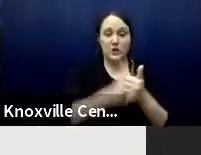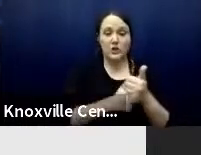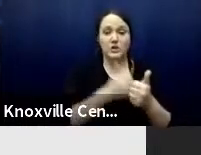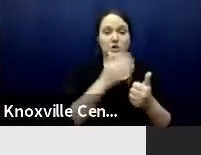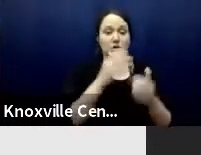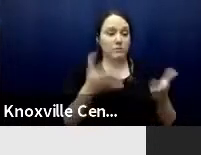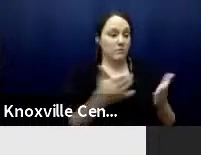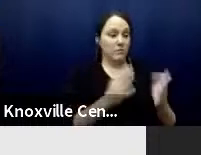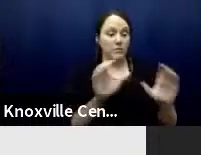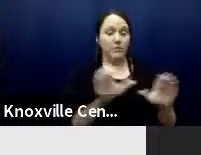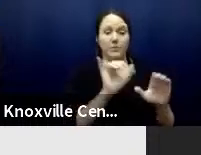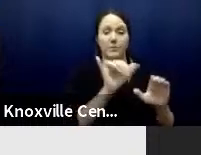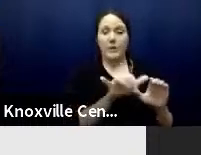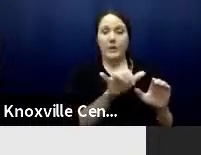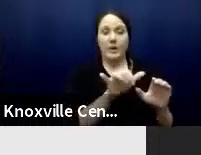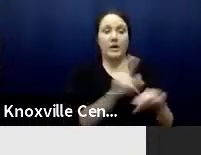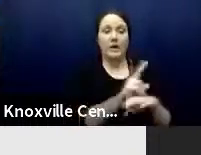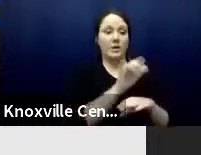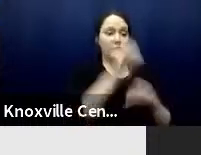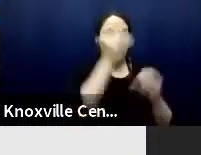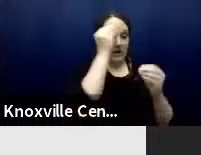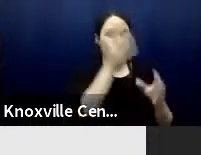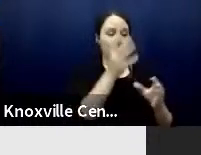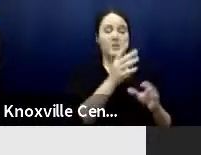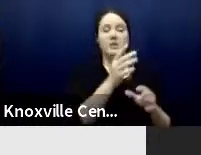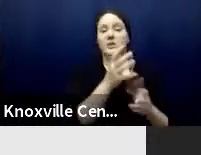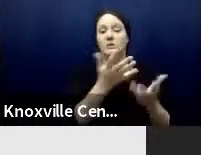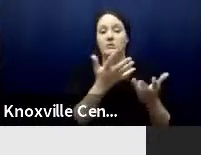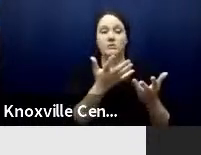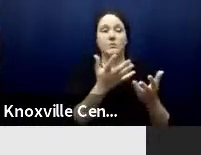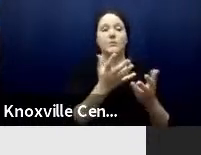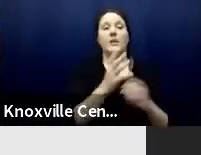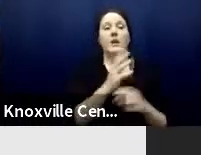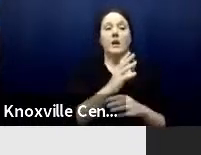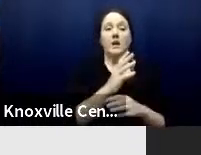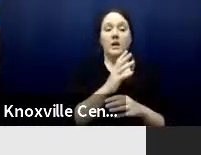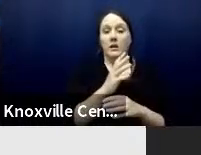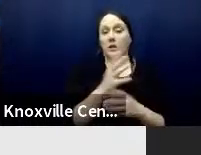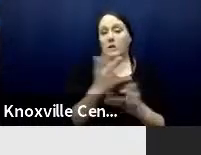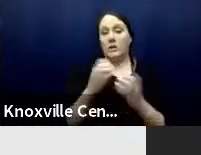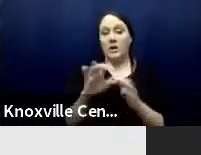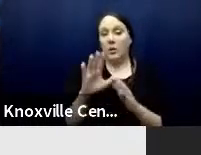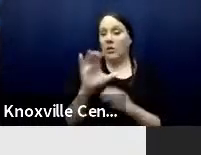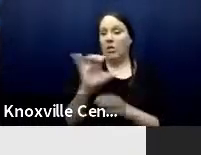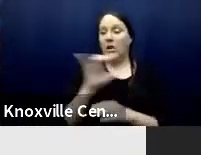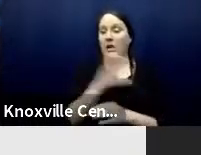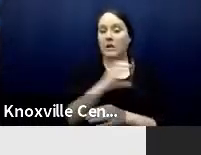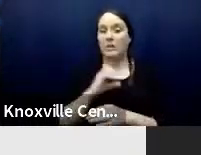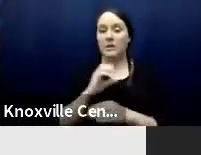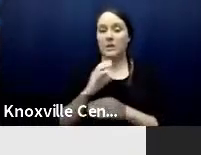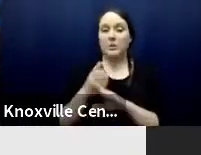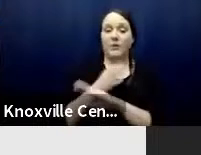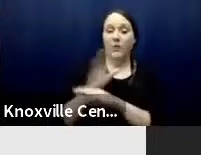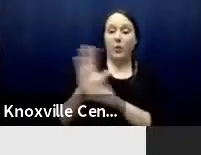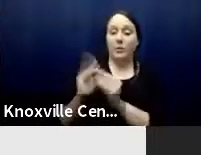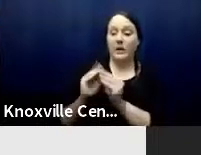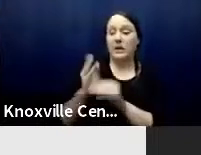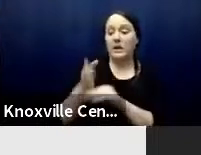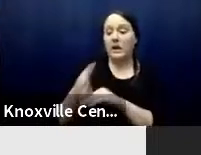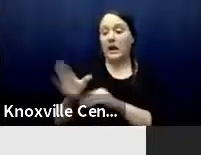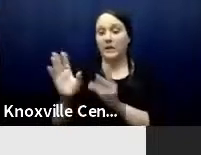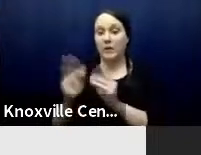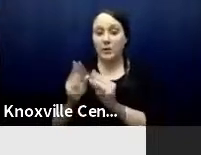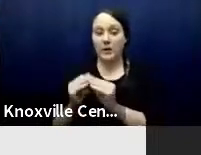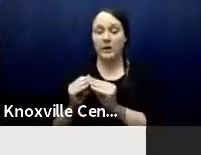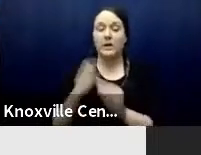for us. But to make it like the county commission where we have it before the meeting, we have it during the meeting or after the meeting.